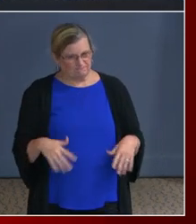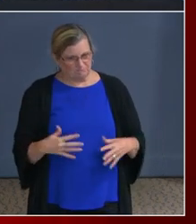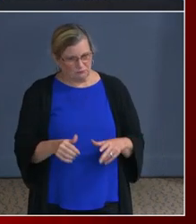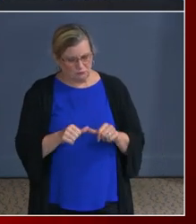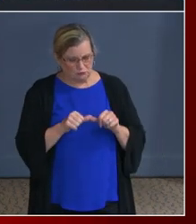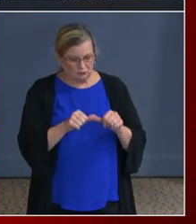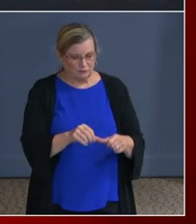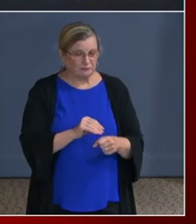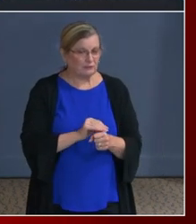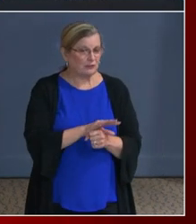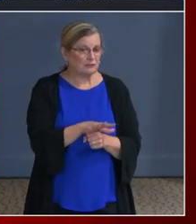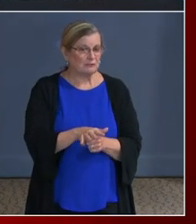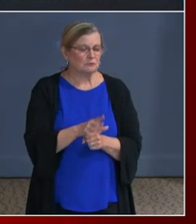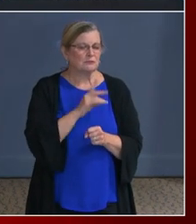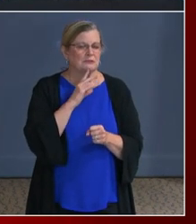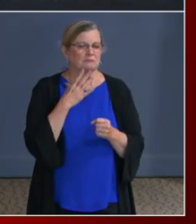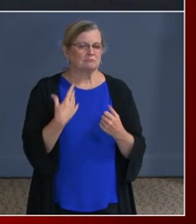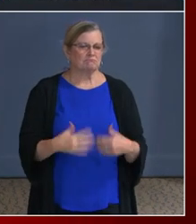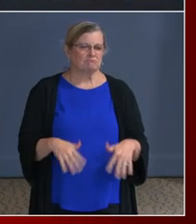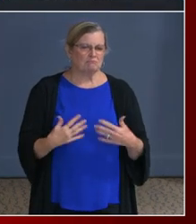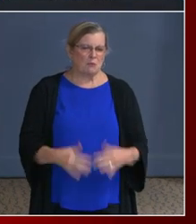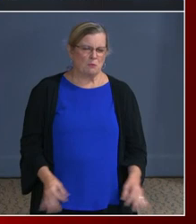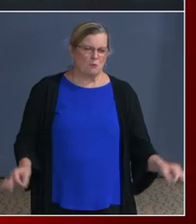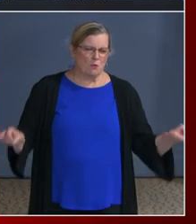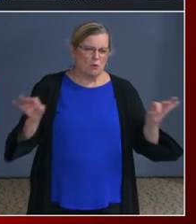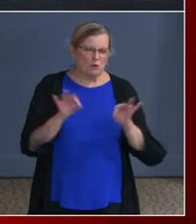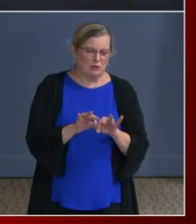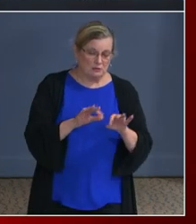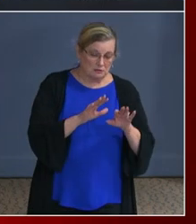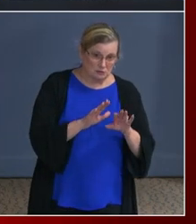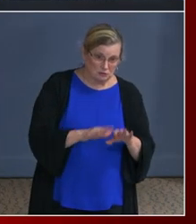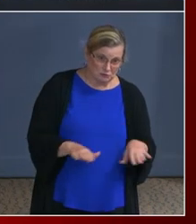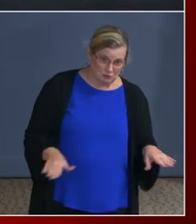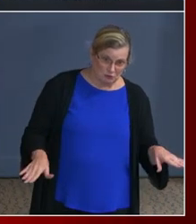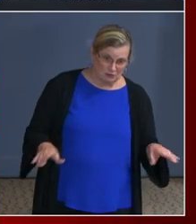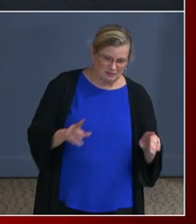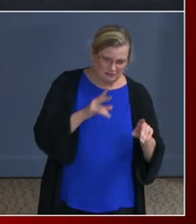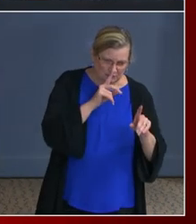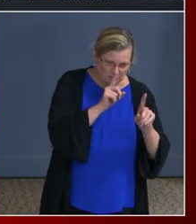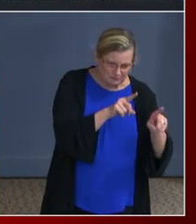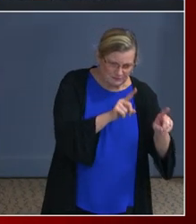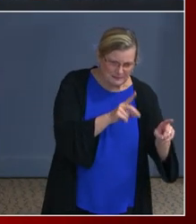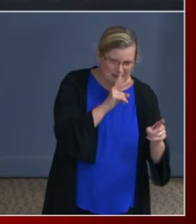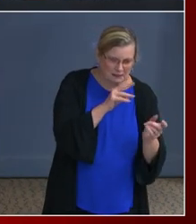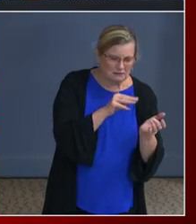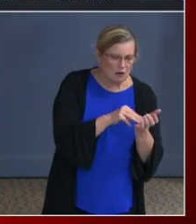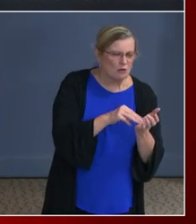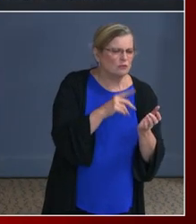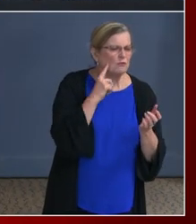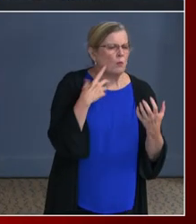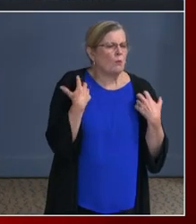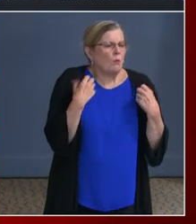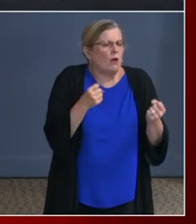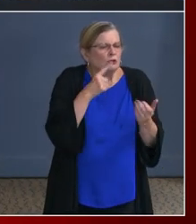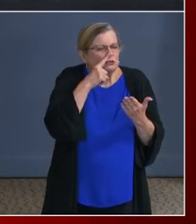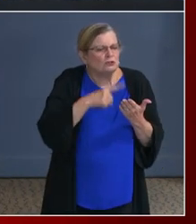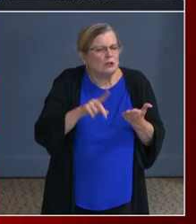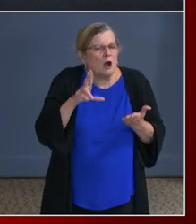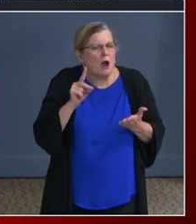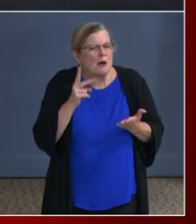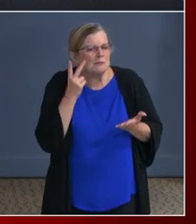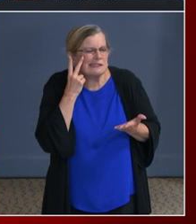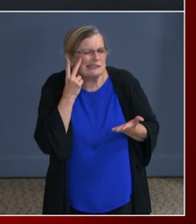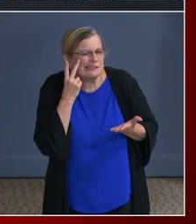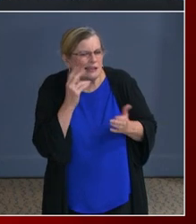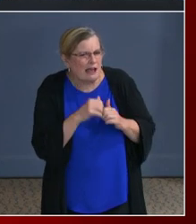with their pediatricians for their well child visits. These appointments are appointment for tracking growth